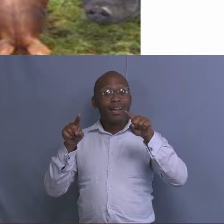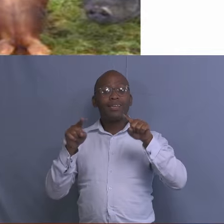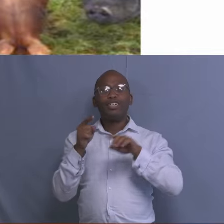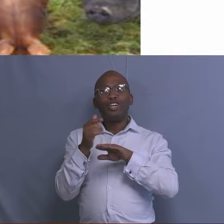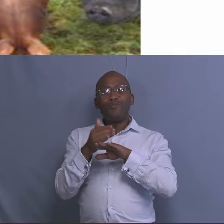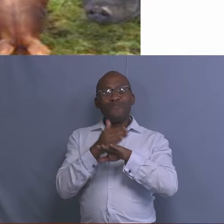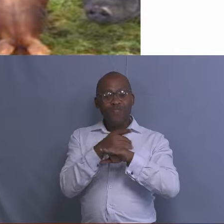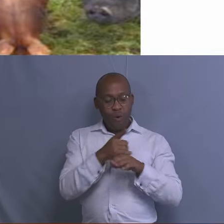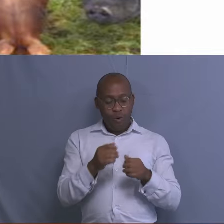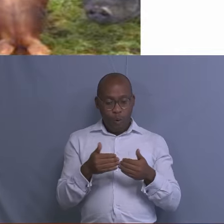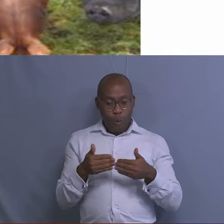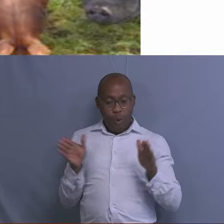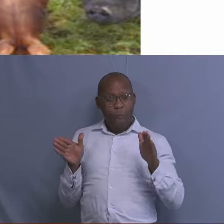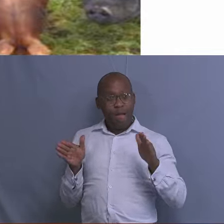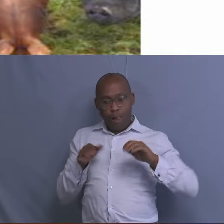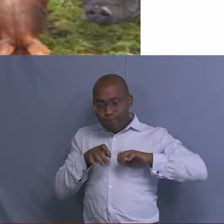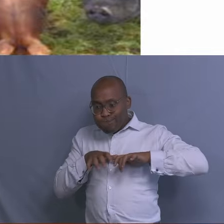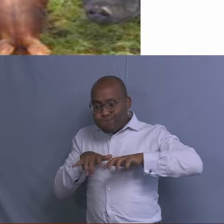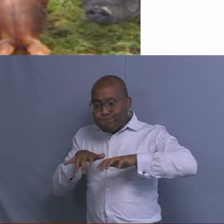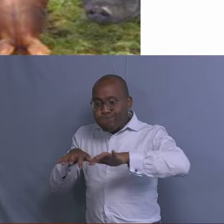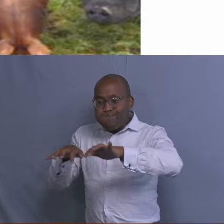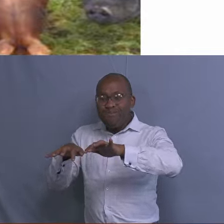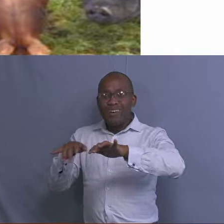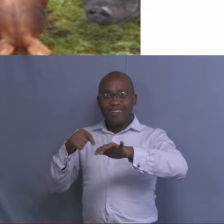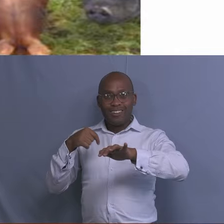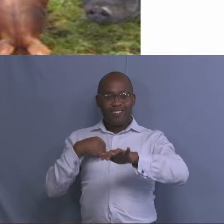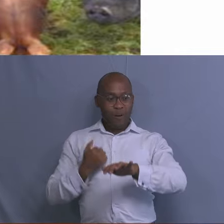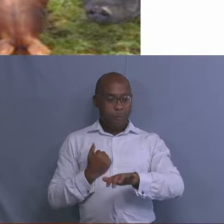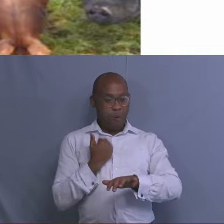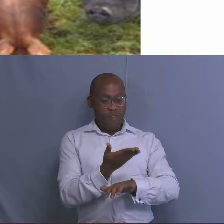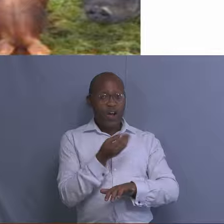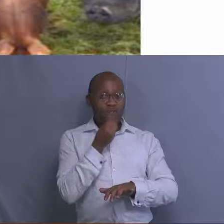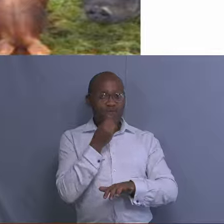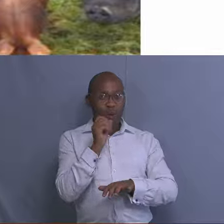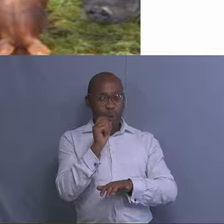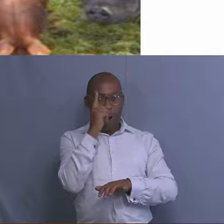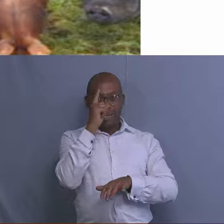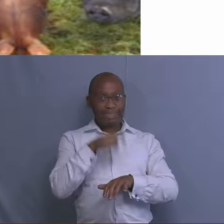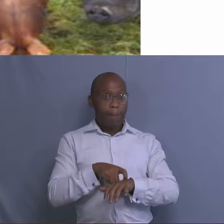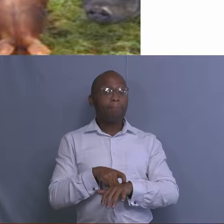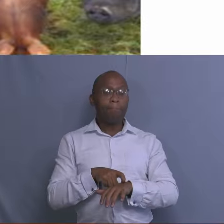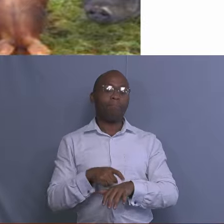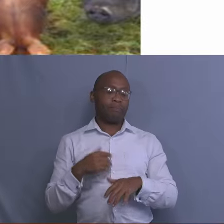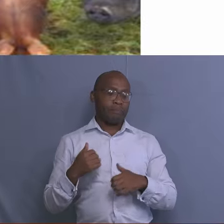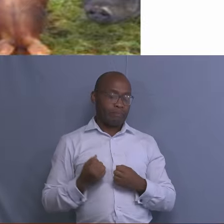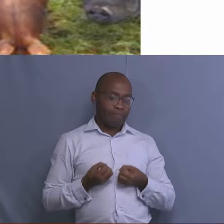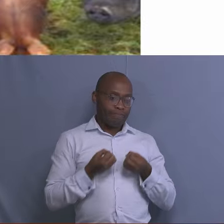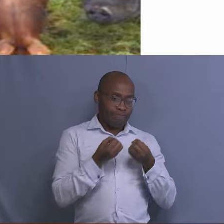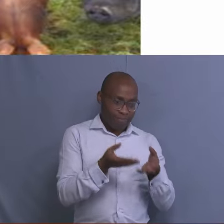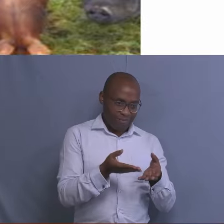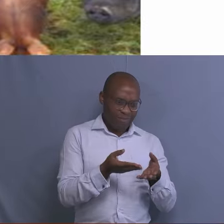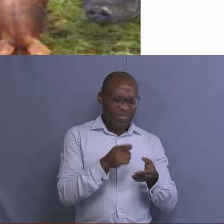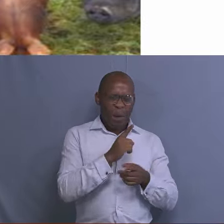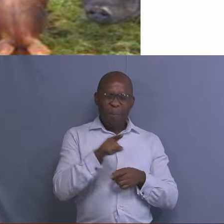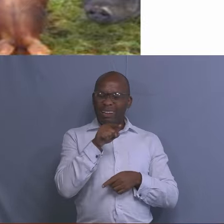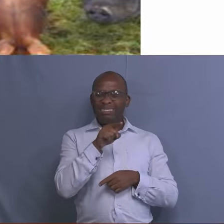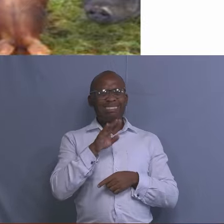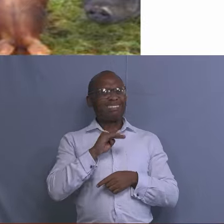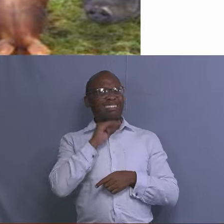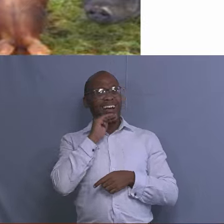provide feed for them. So you are partially providing feed, which is not enough for the chickens.